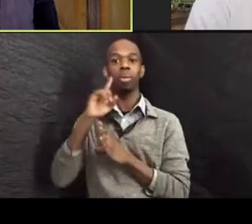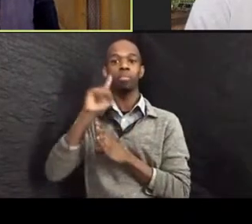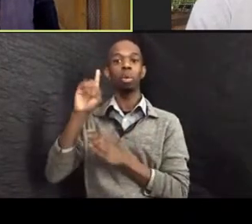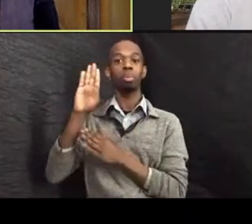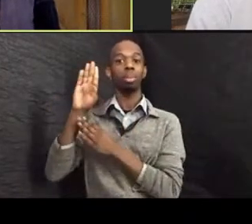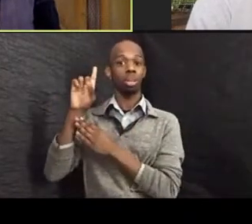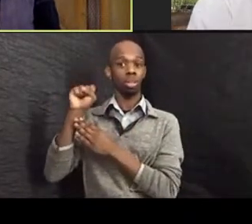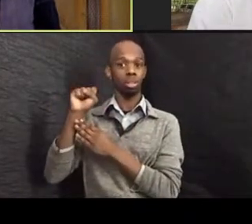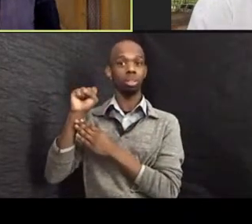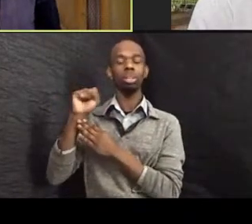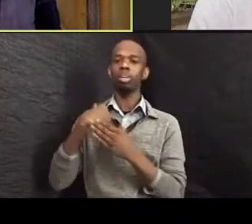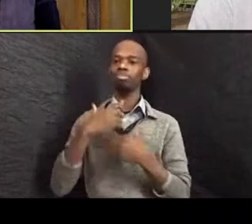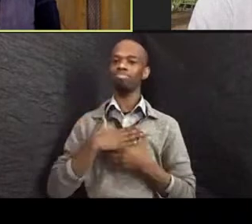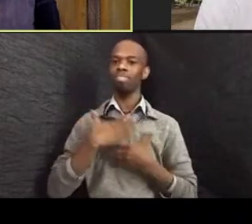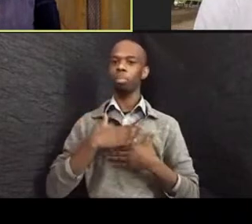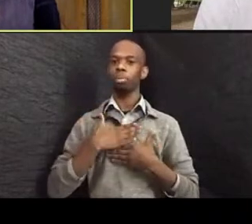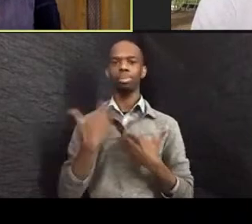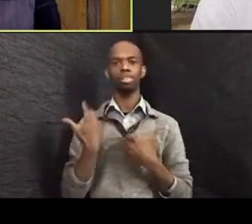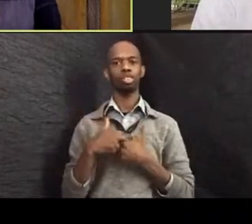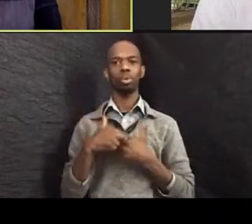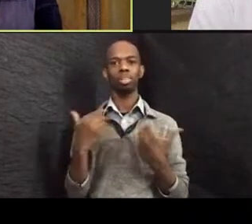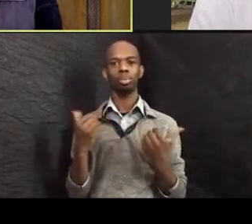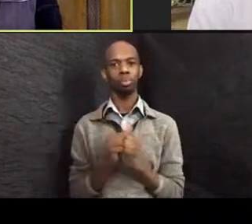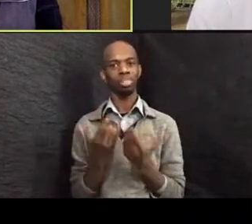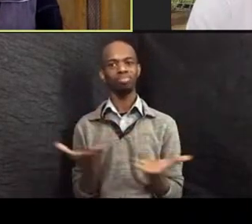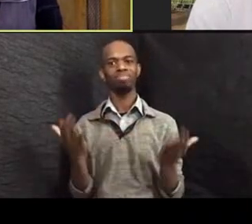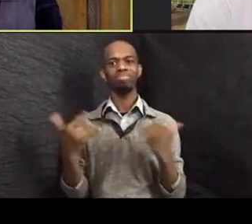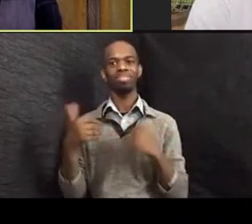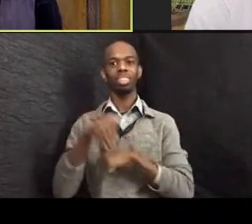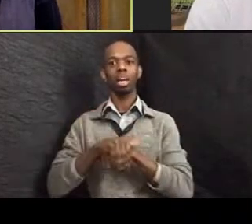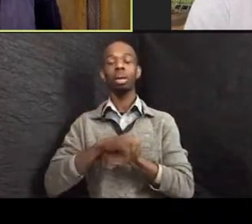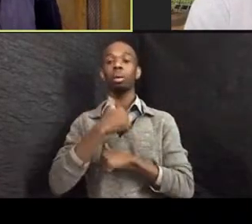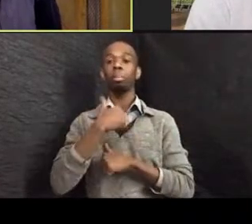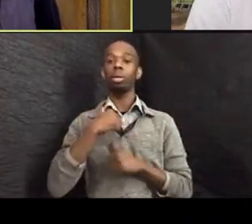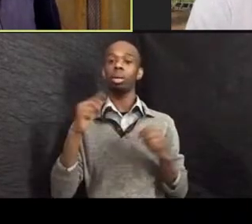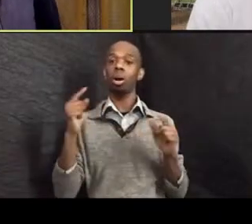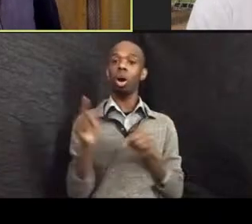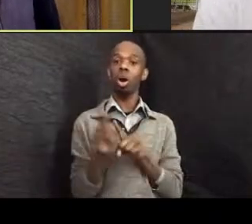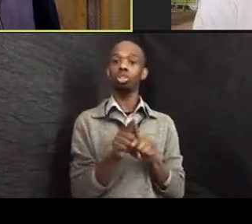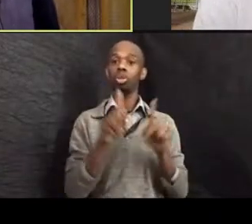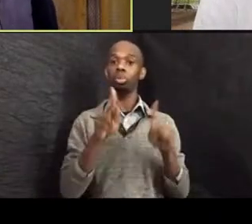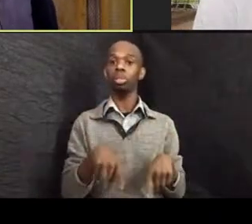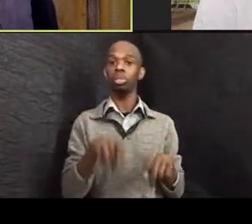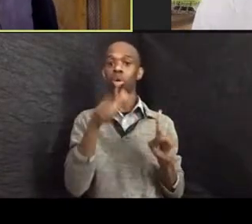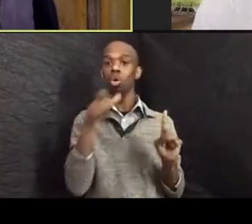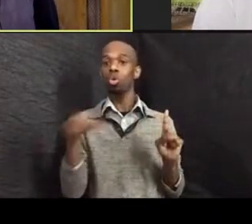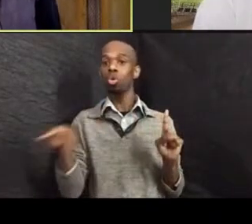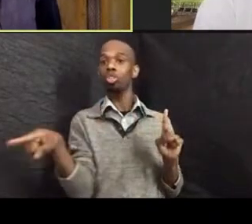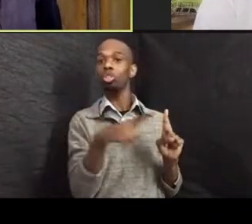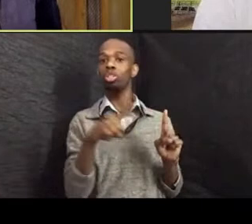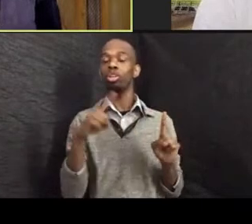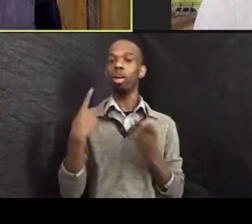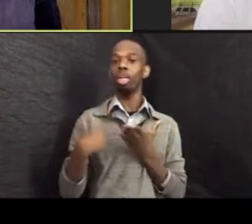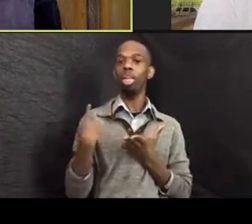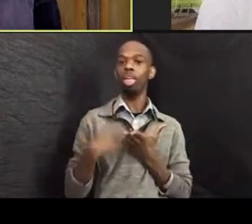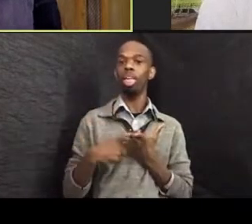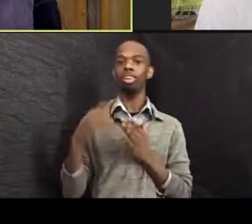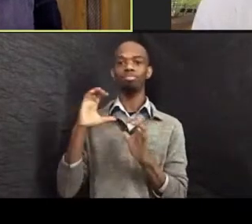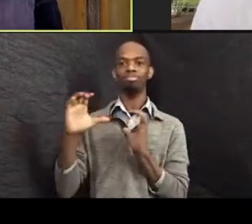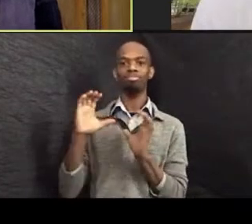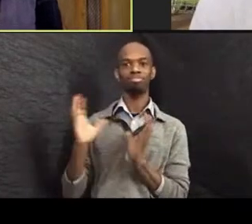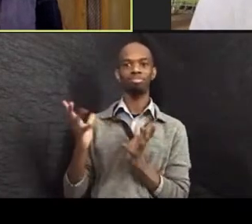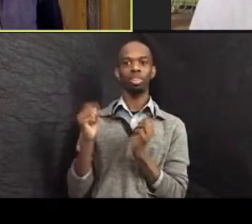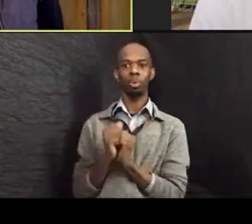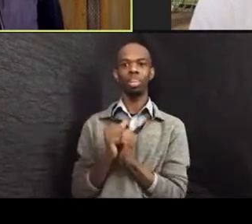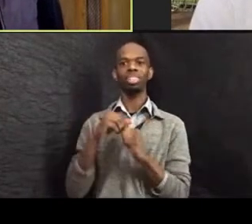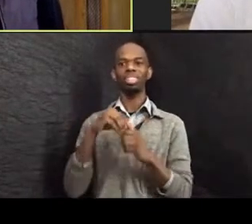to be here with you tonight. I'm also the person that you're in conversation with in the chat, so chat us up